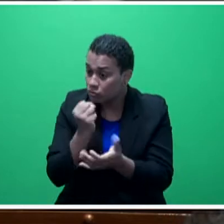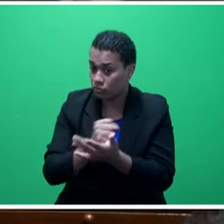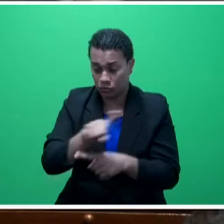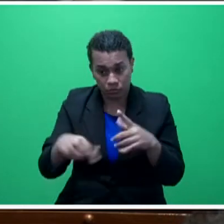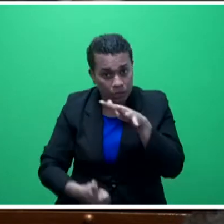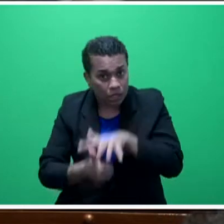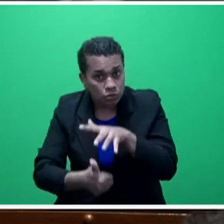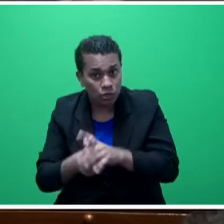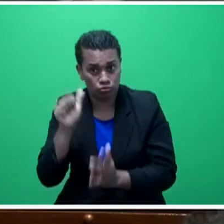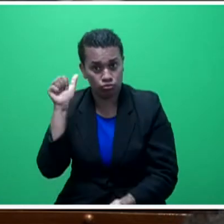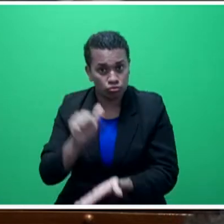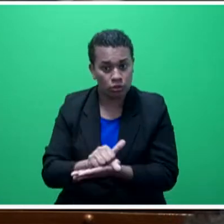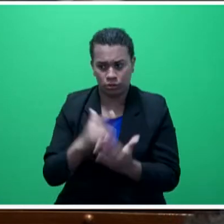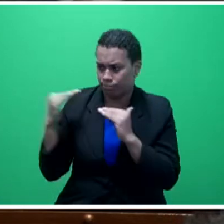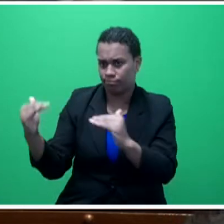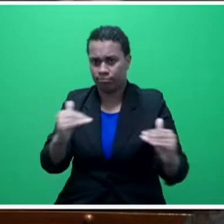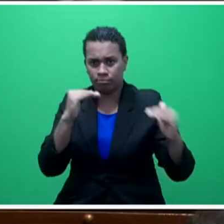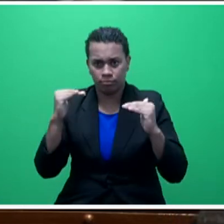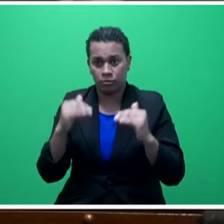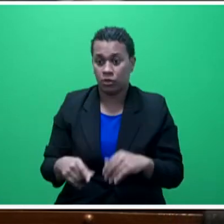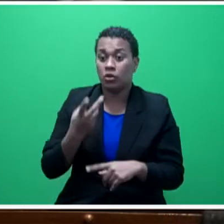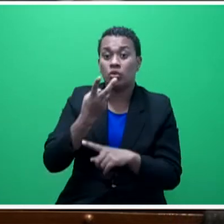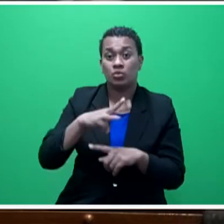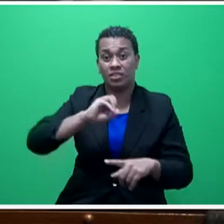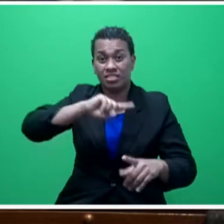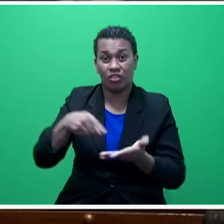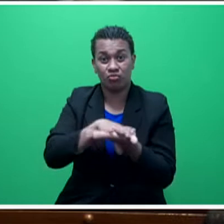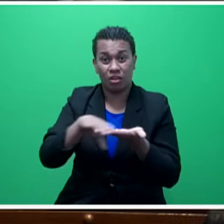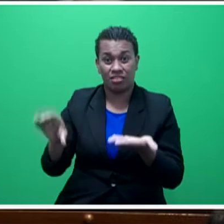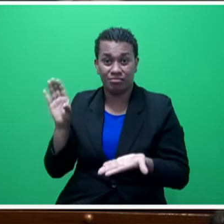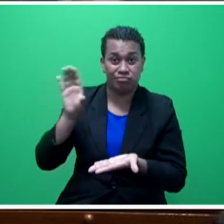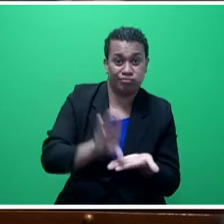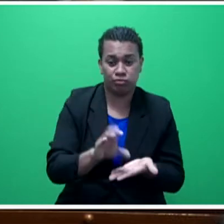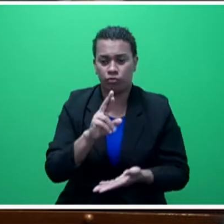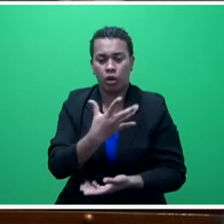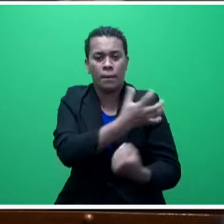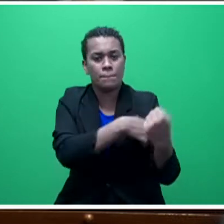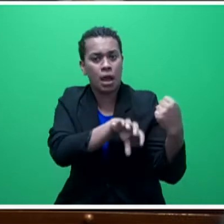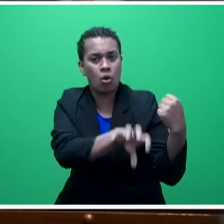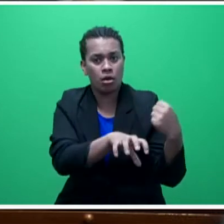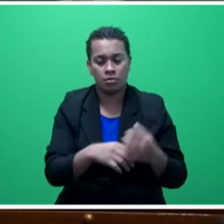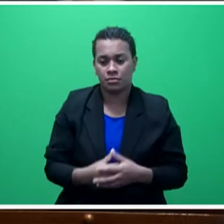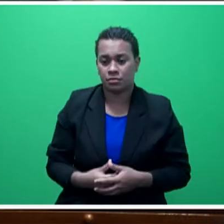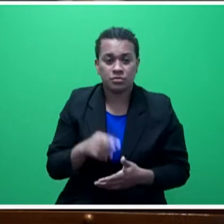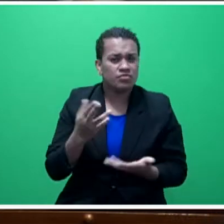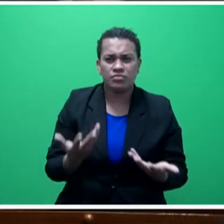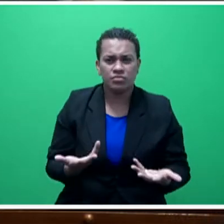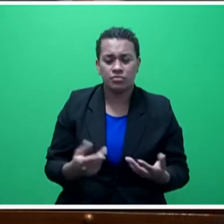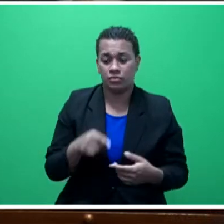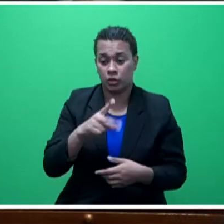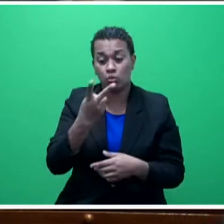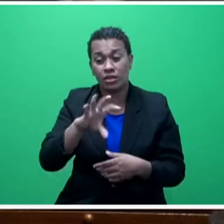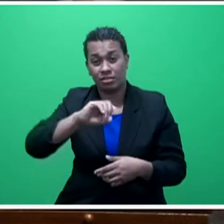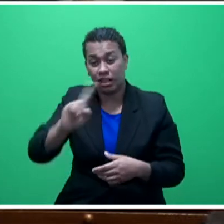Fijian government has allocated $20,000 for the economic empowerment of persons living with disabilities and $50,000 for the